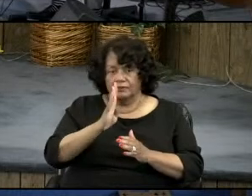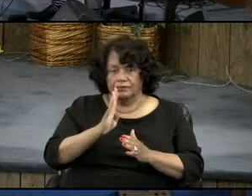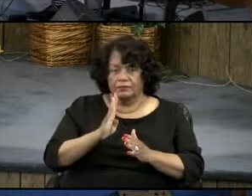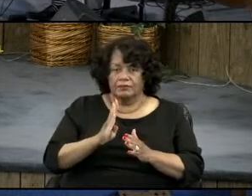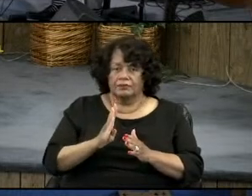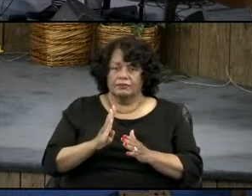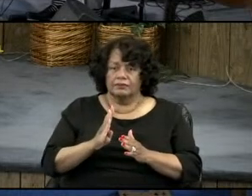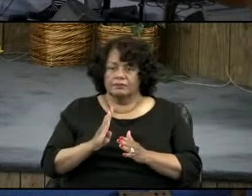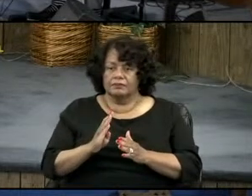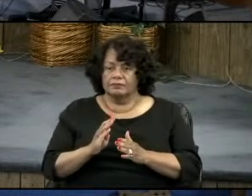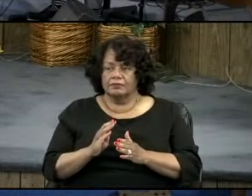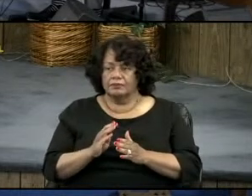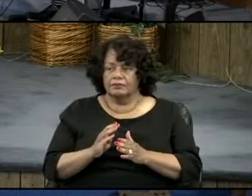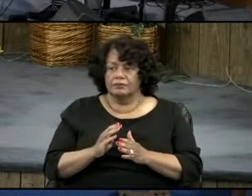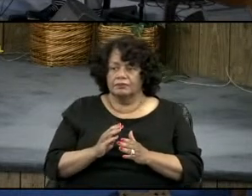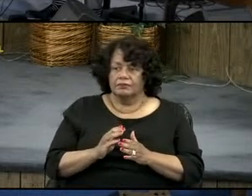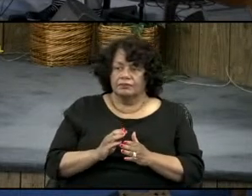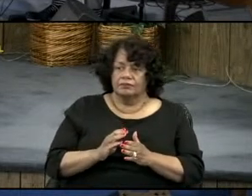Come on, help me say, here.